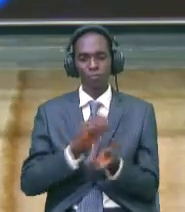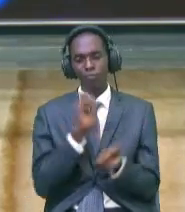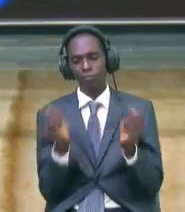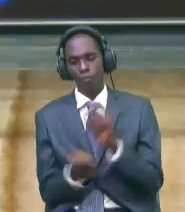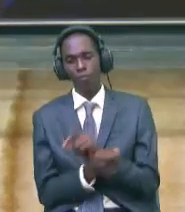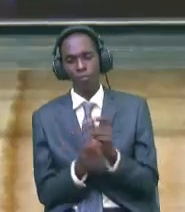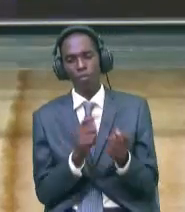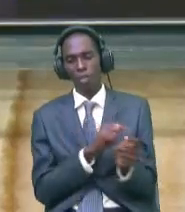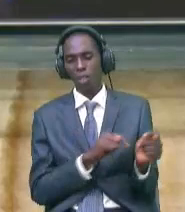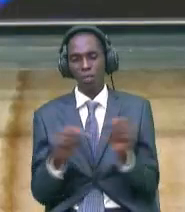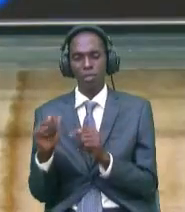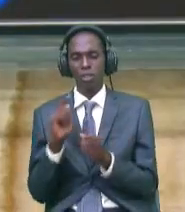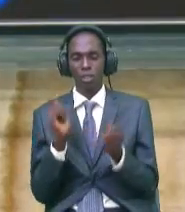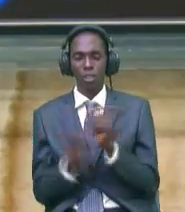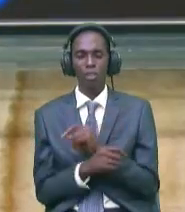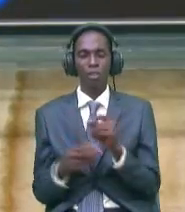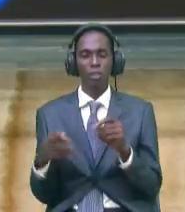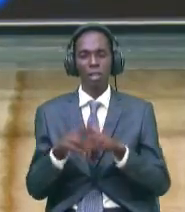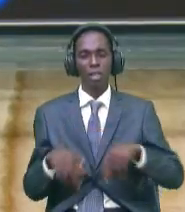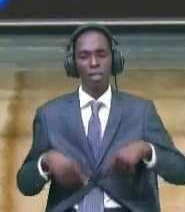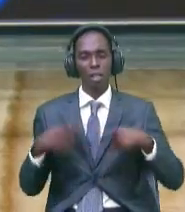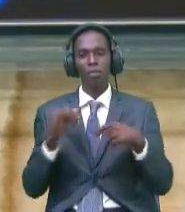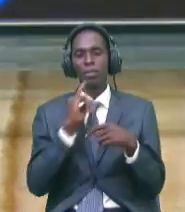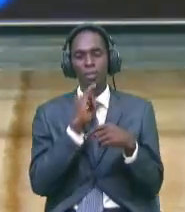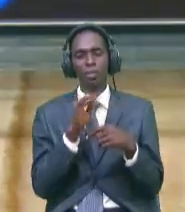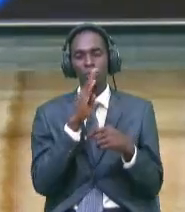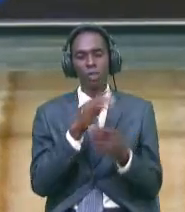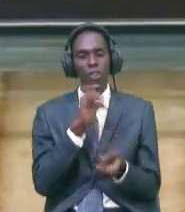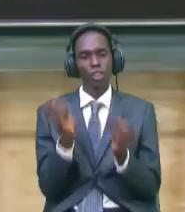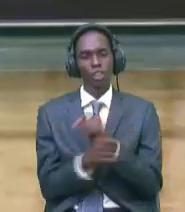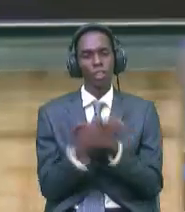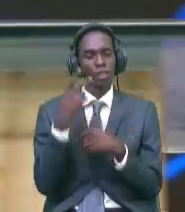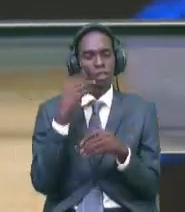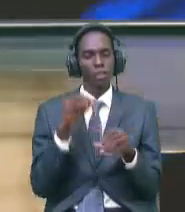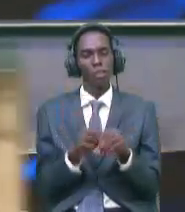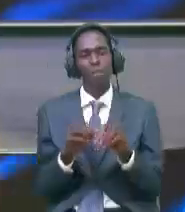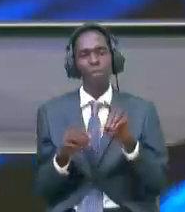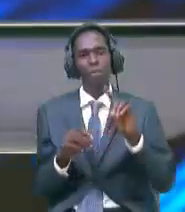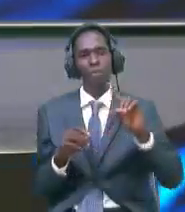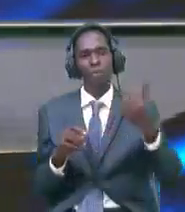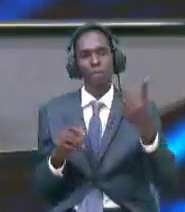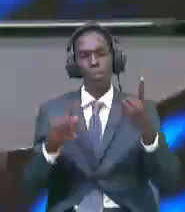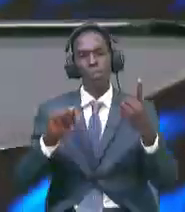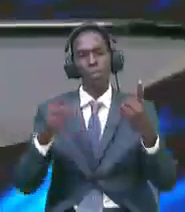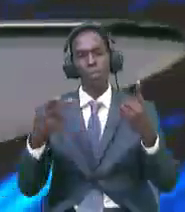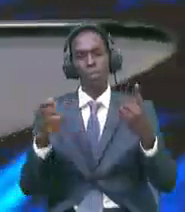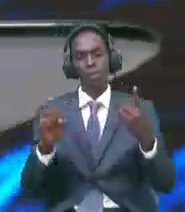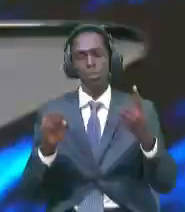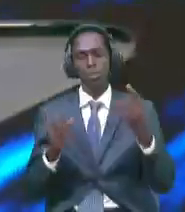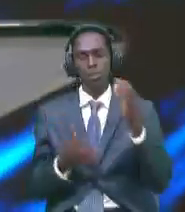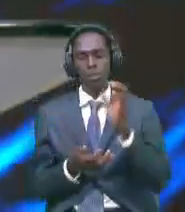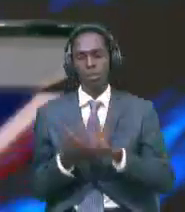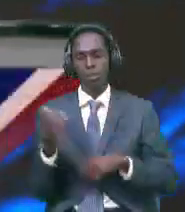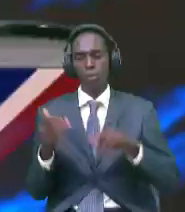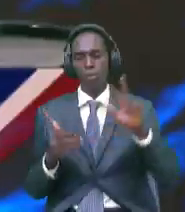their lives have been changed. In 1 Thessalonians chapter 3 verse 12, 1 Thessalonians chapter